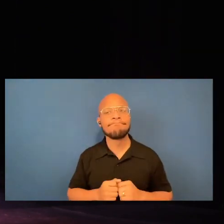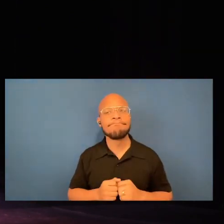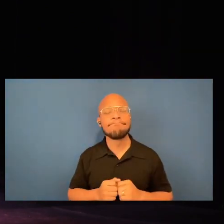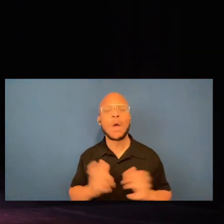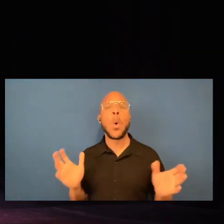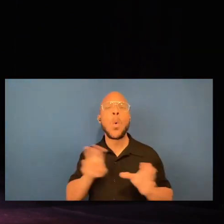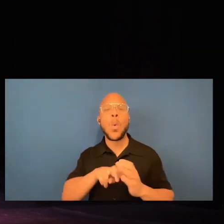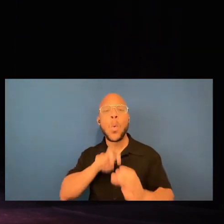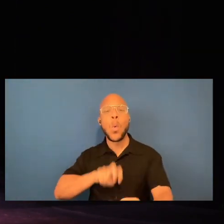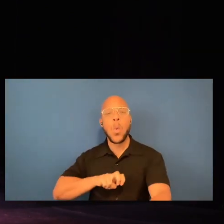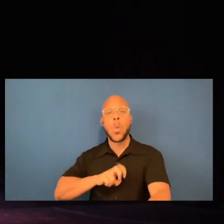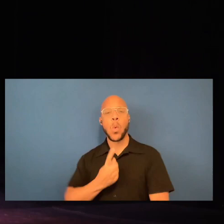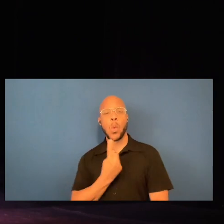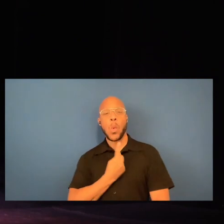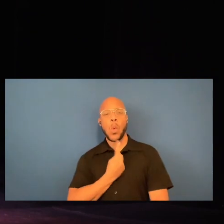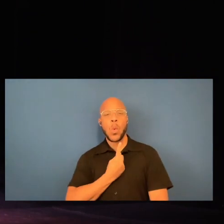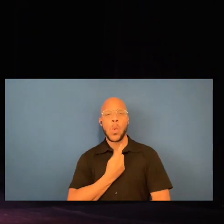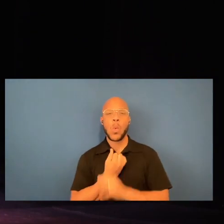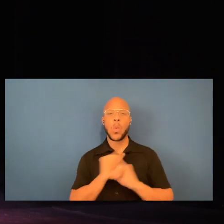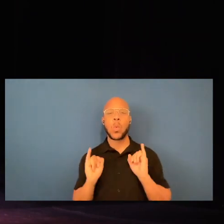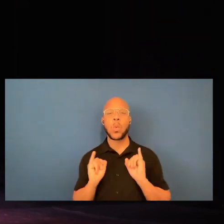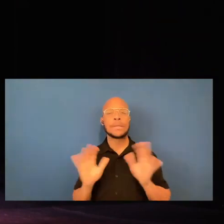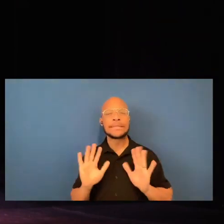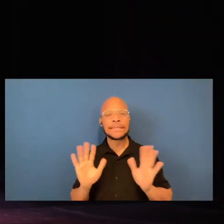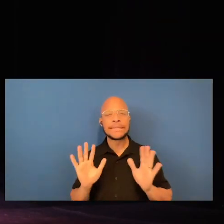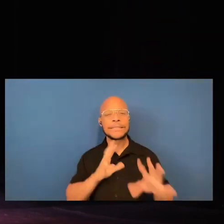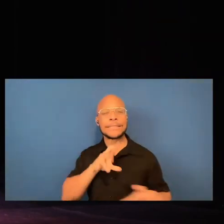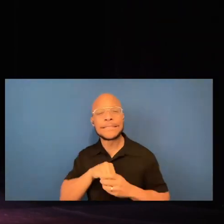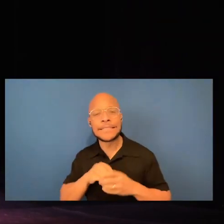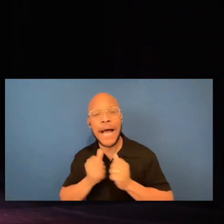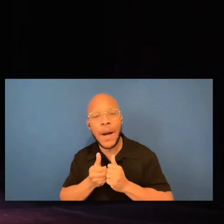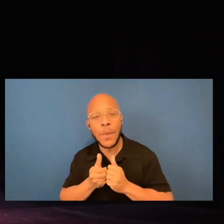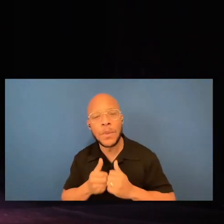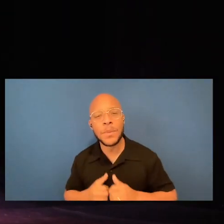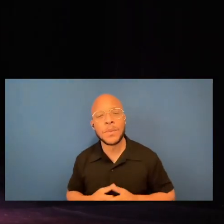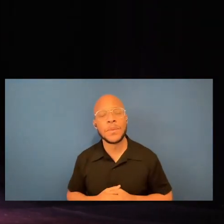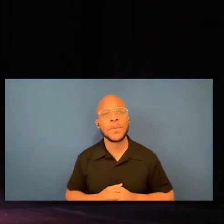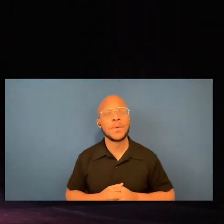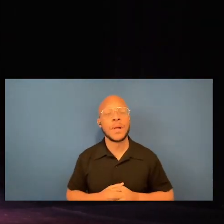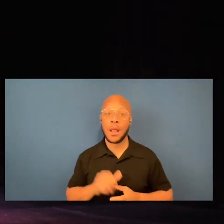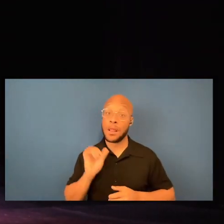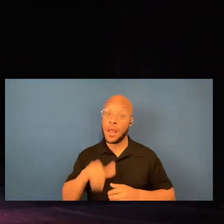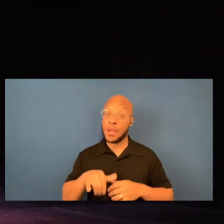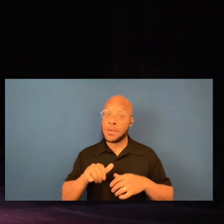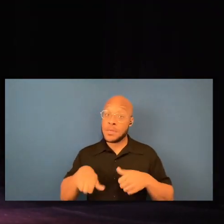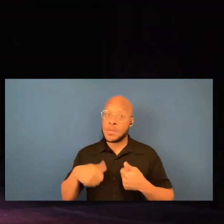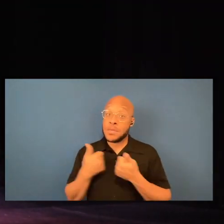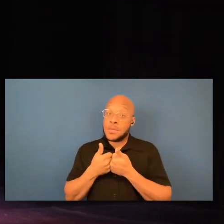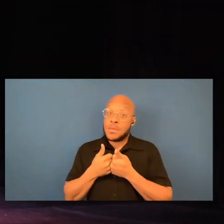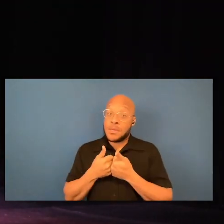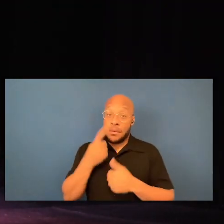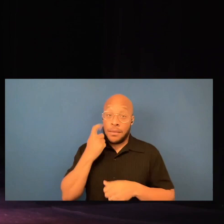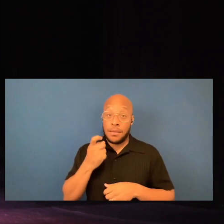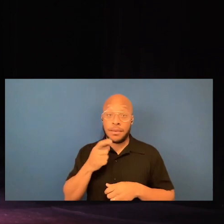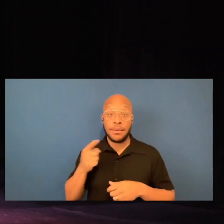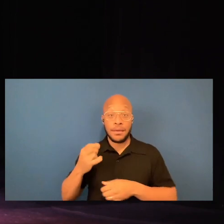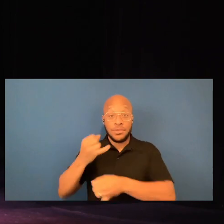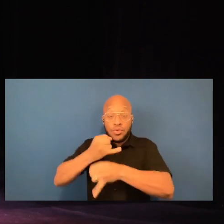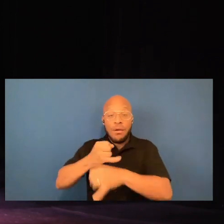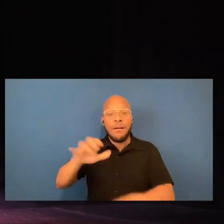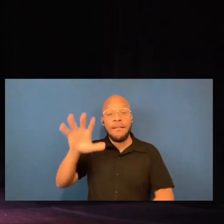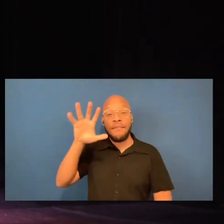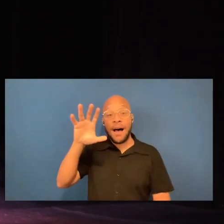task for the humans inside these institutions with capitalist 501c3 boards of devout,